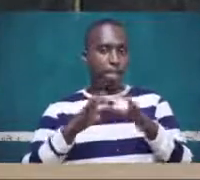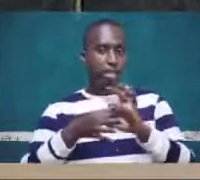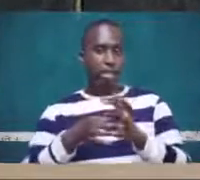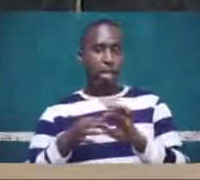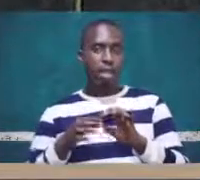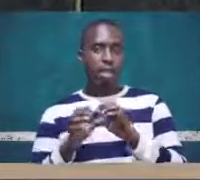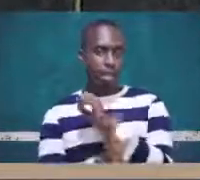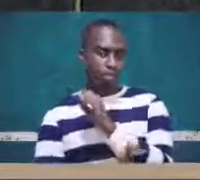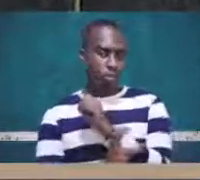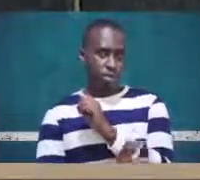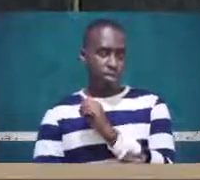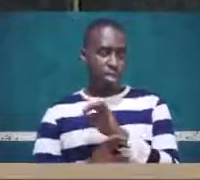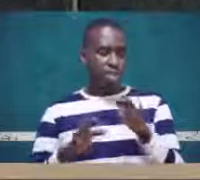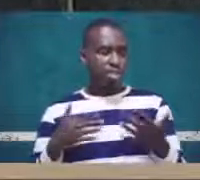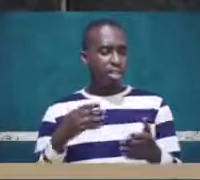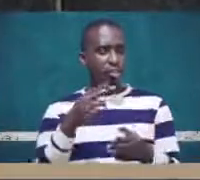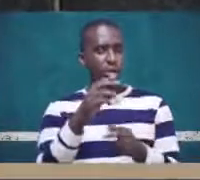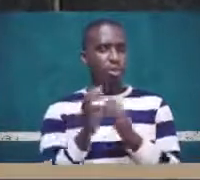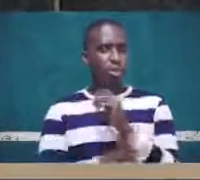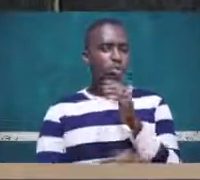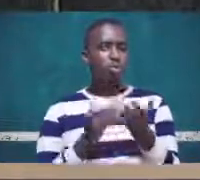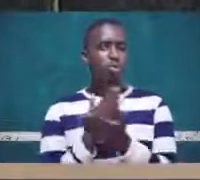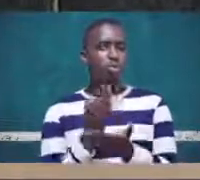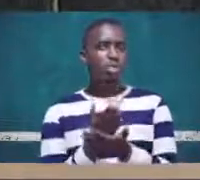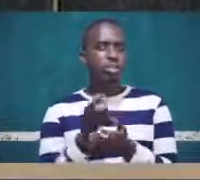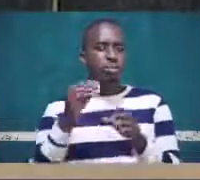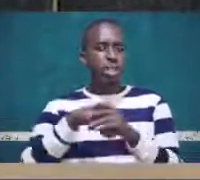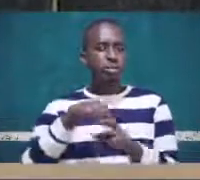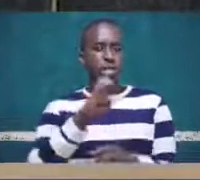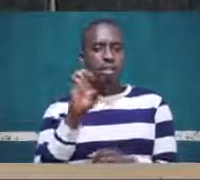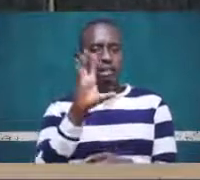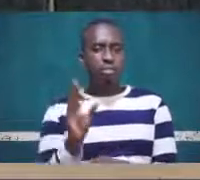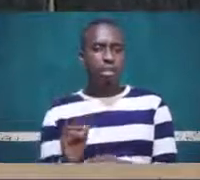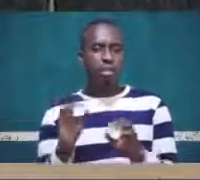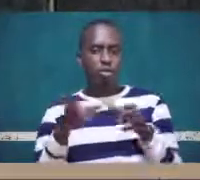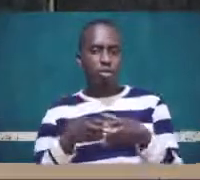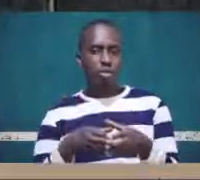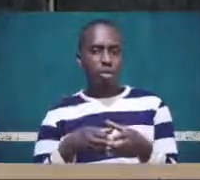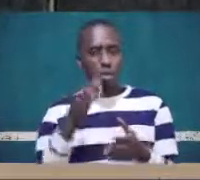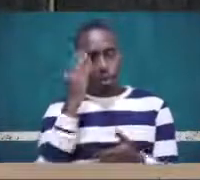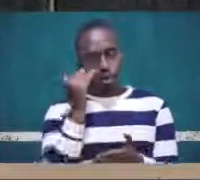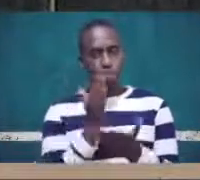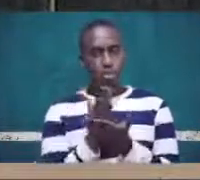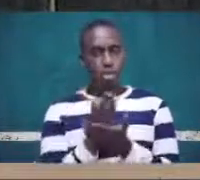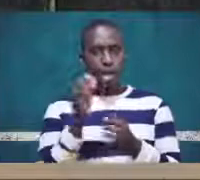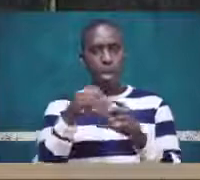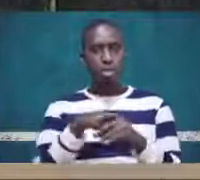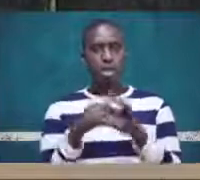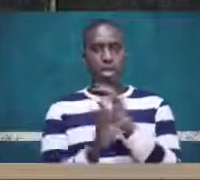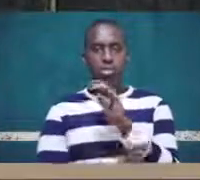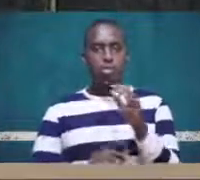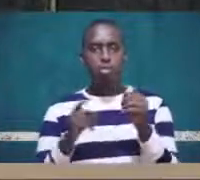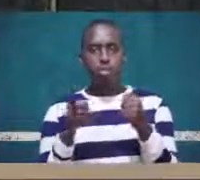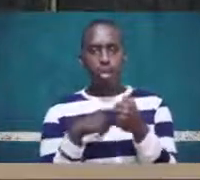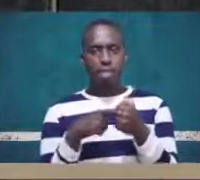are those countries that are in East African Community? Because it is composed of 6